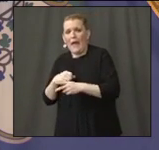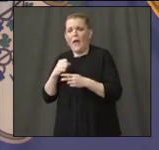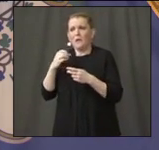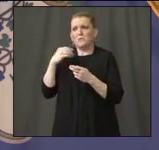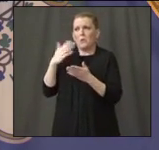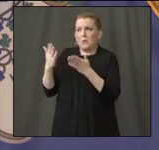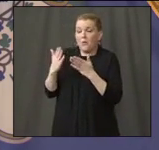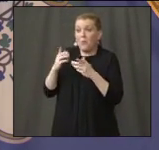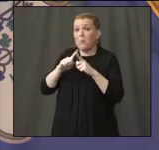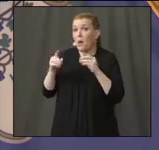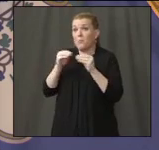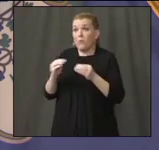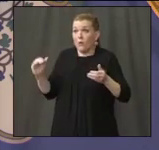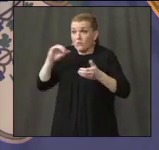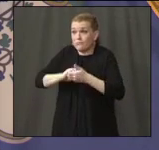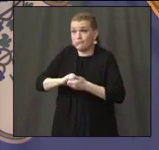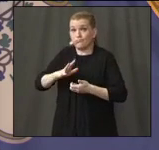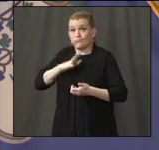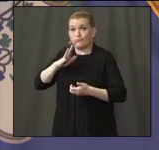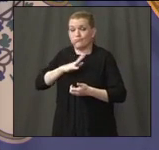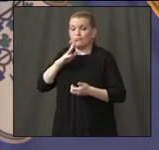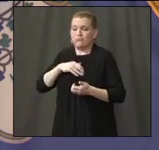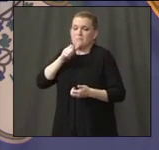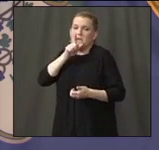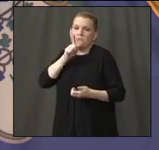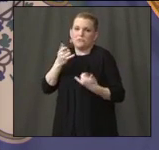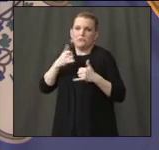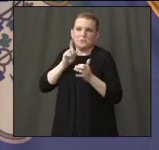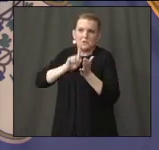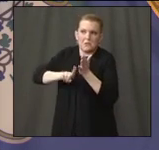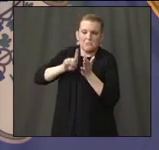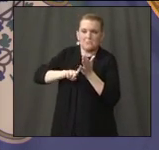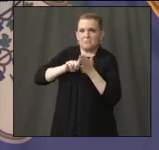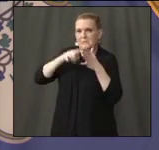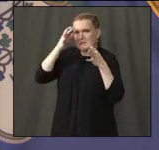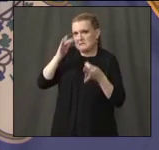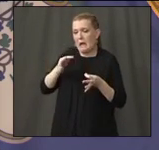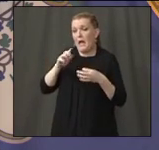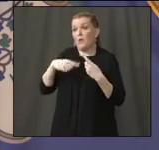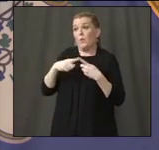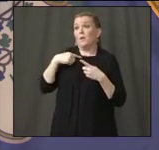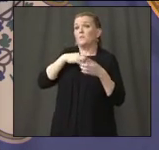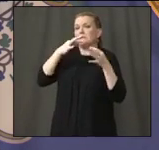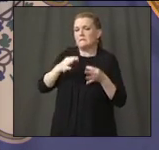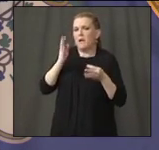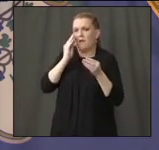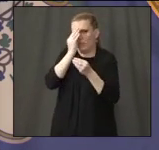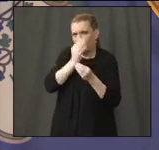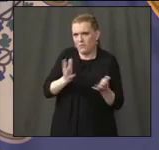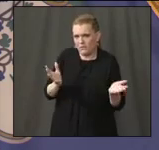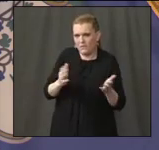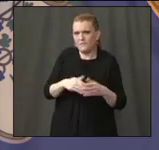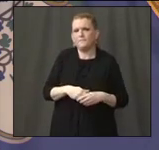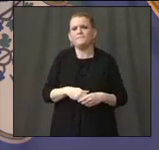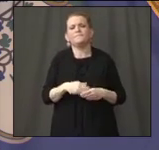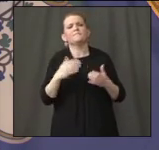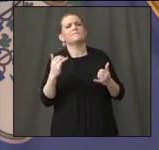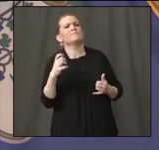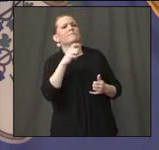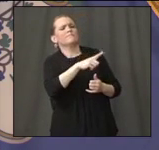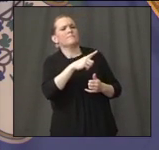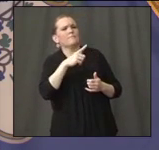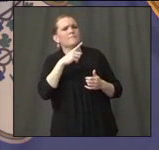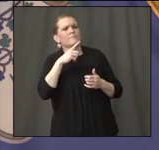ago, you said that a Connecticut program would be voluntary and anonymous. Does that mean that if somebody